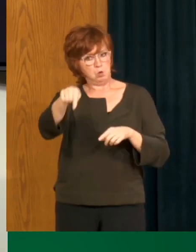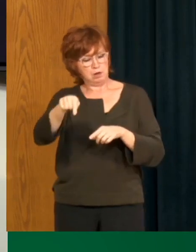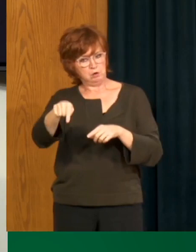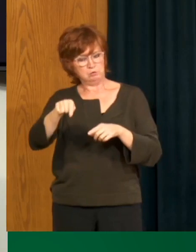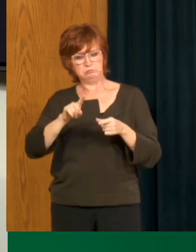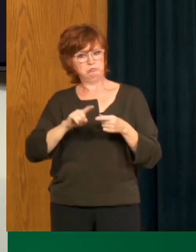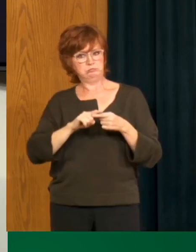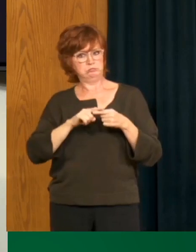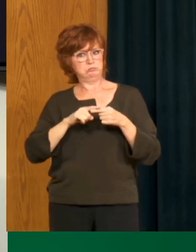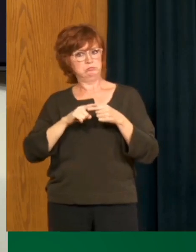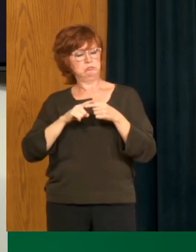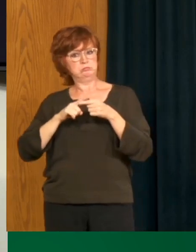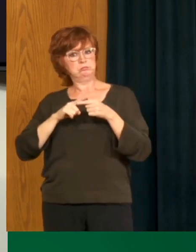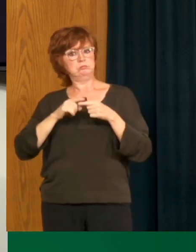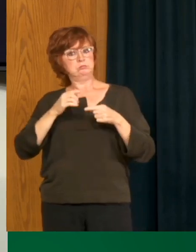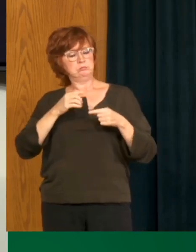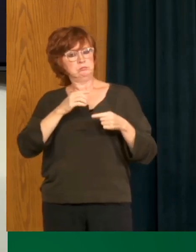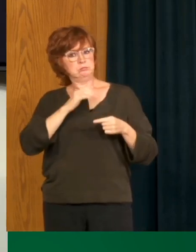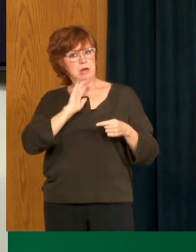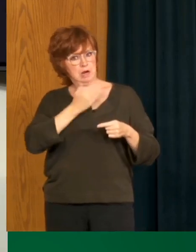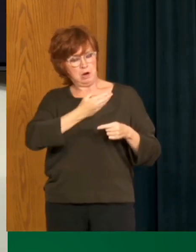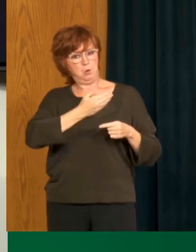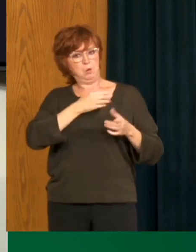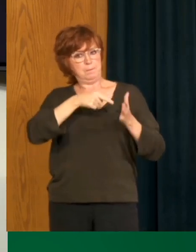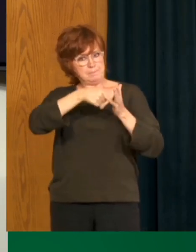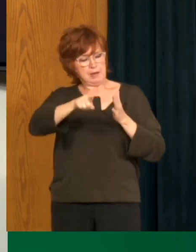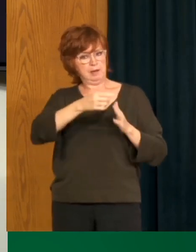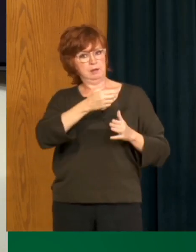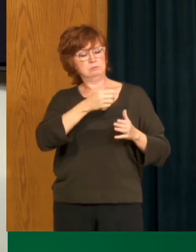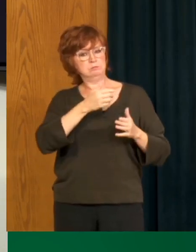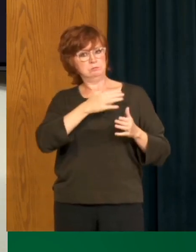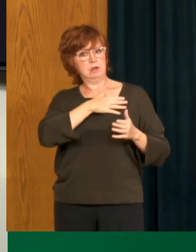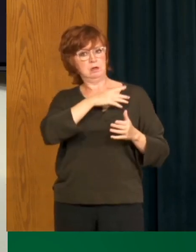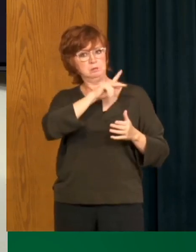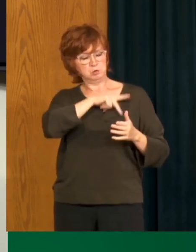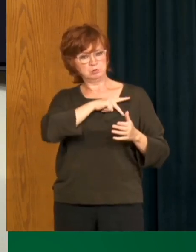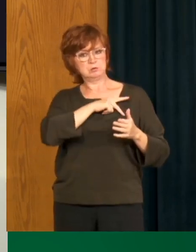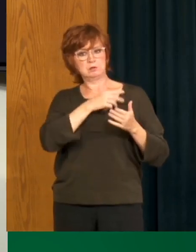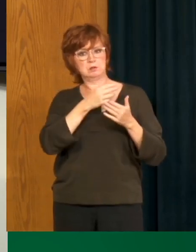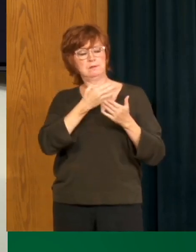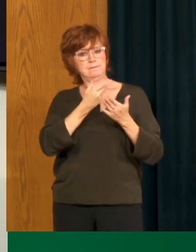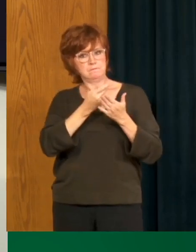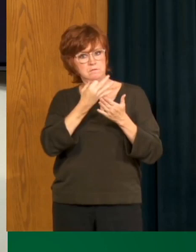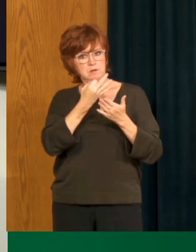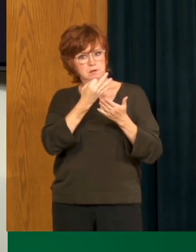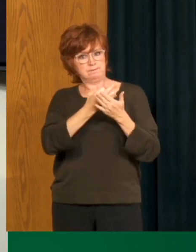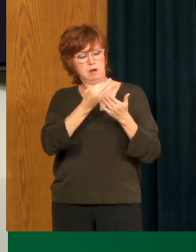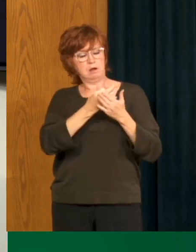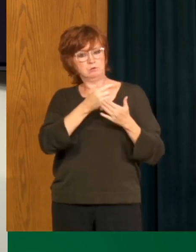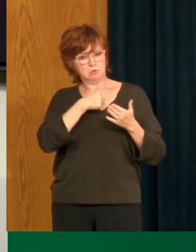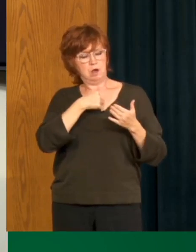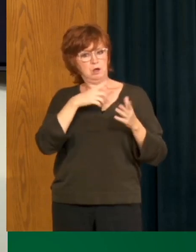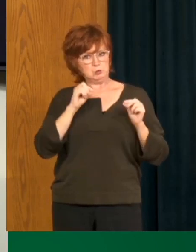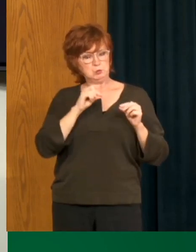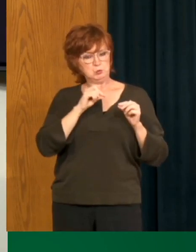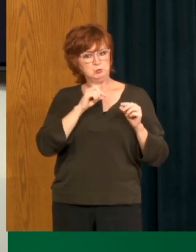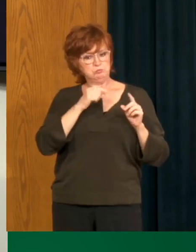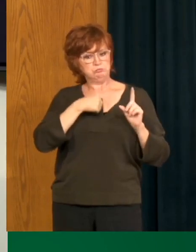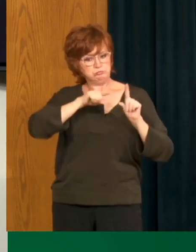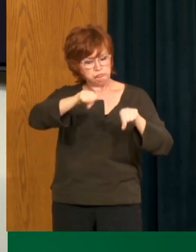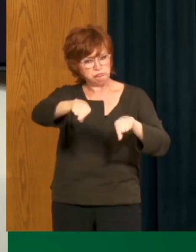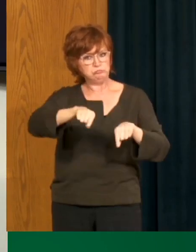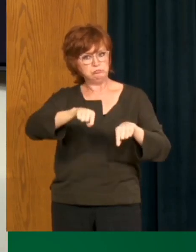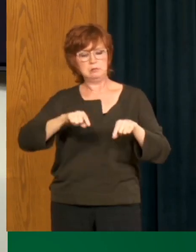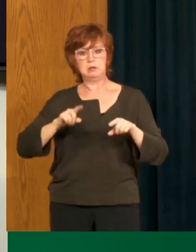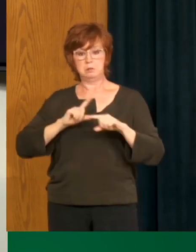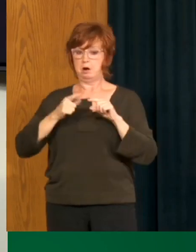our participation in that trip. That was a personal trip for us. I was aware that We does do business with a number of governments. I wasn't